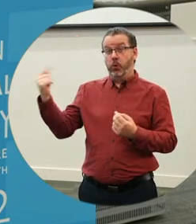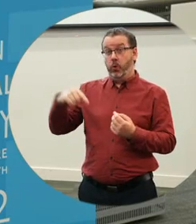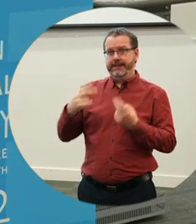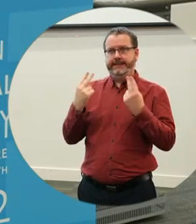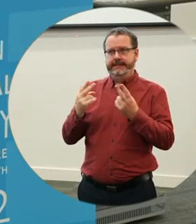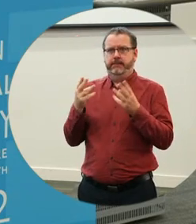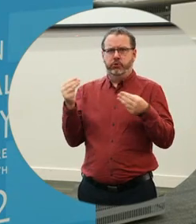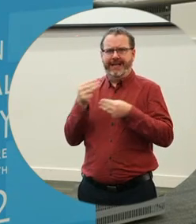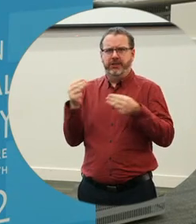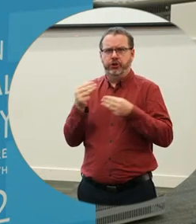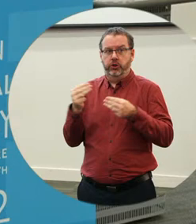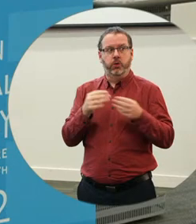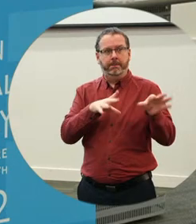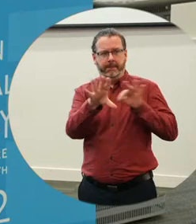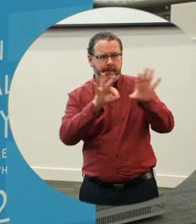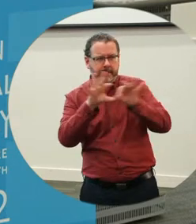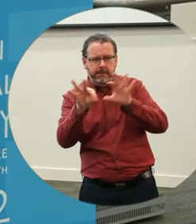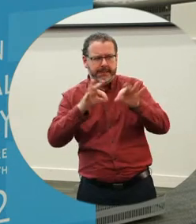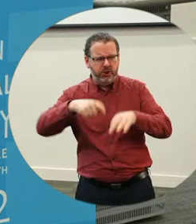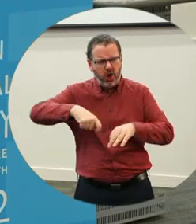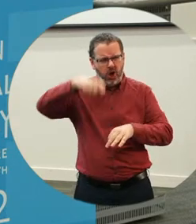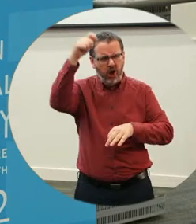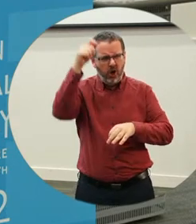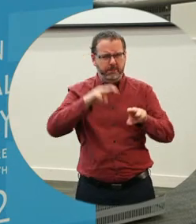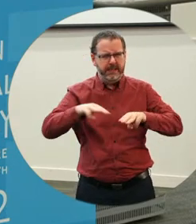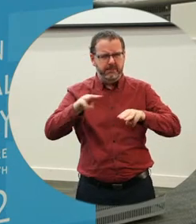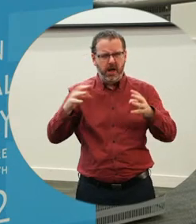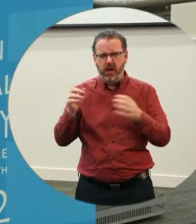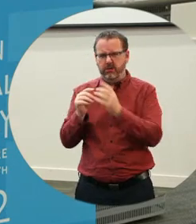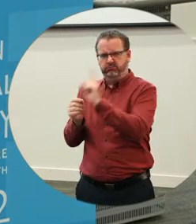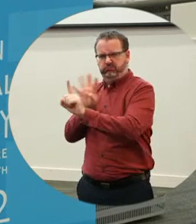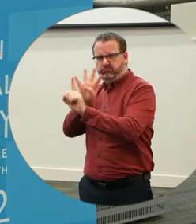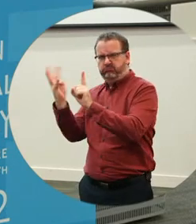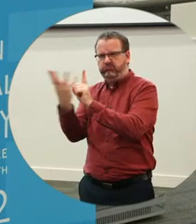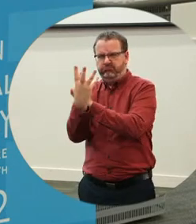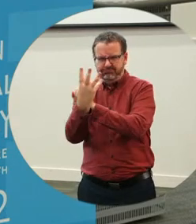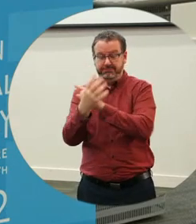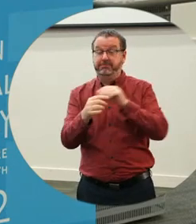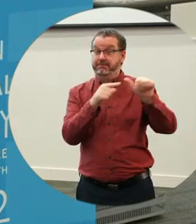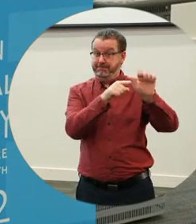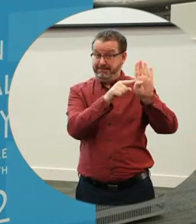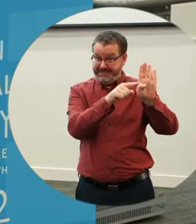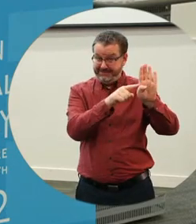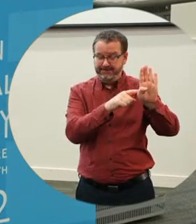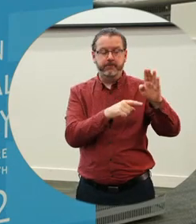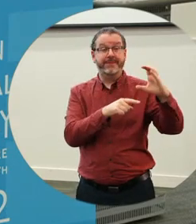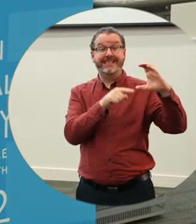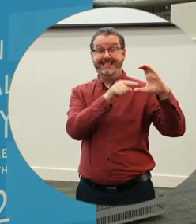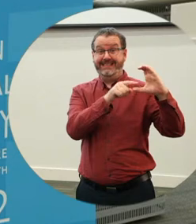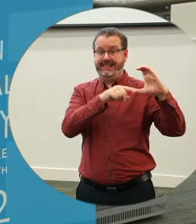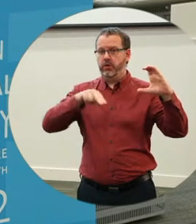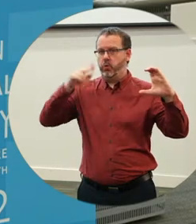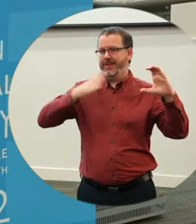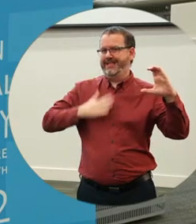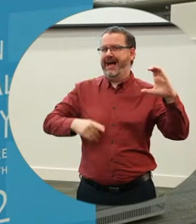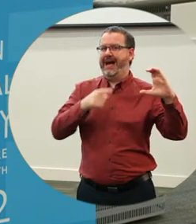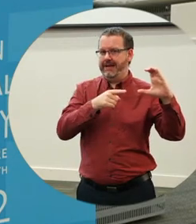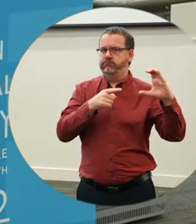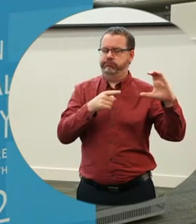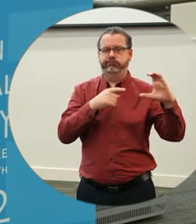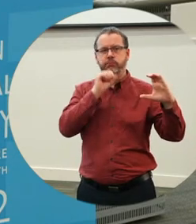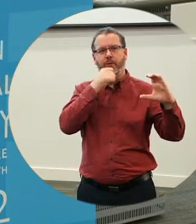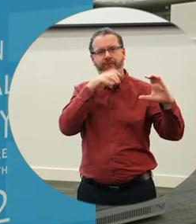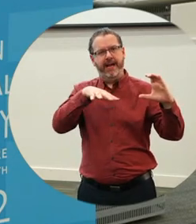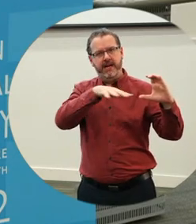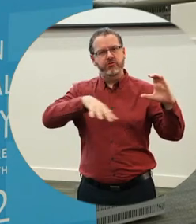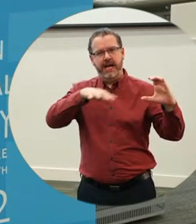them. And those men were drawn from the B. The C were the tough men on the north side of the city. They policed Monto and all of that